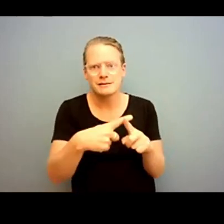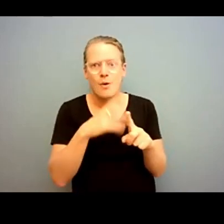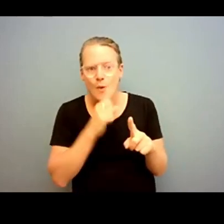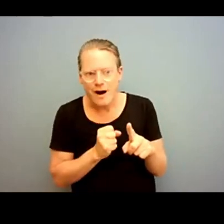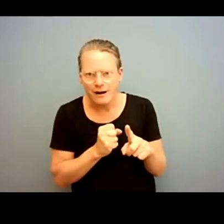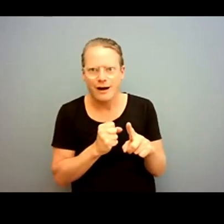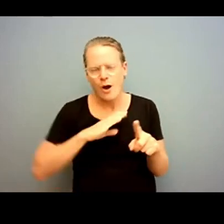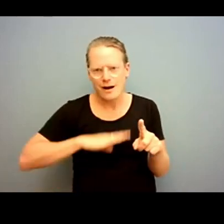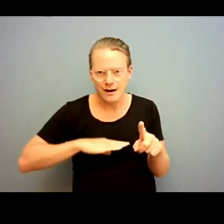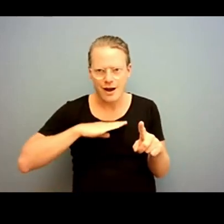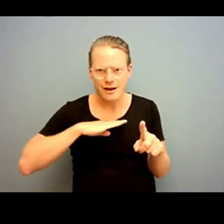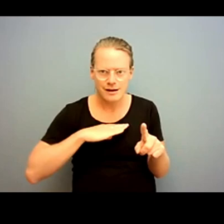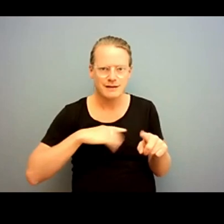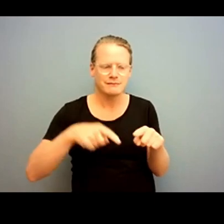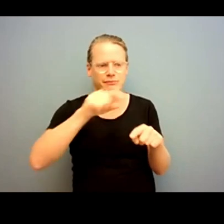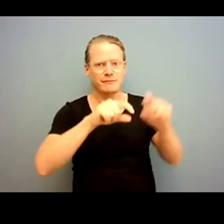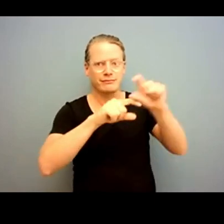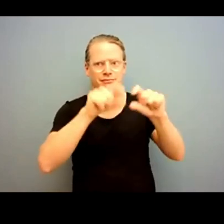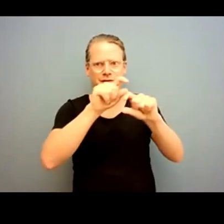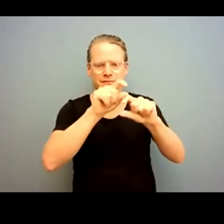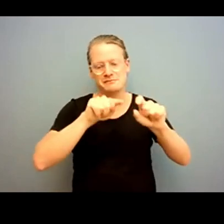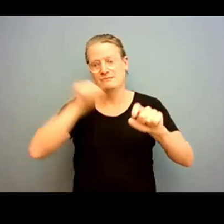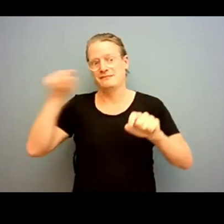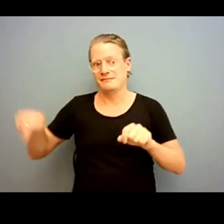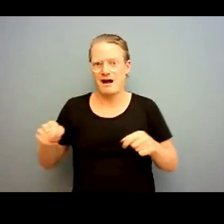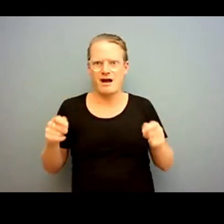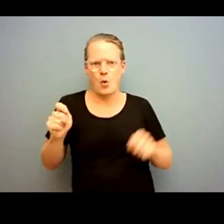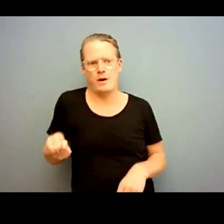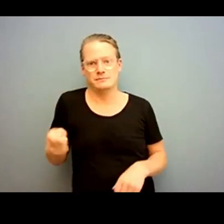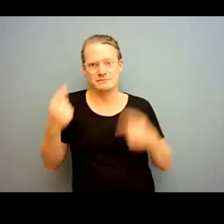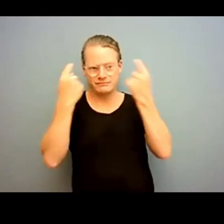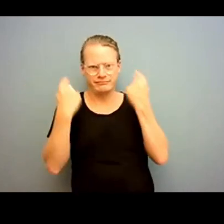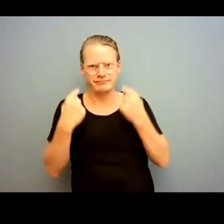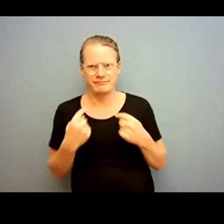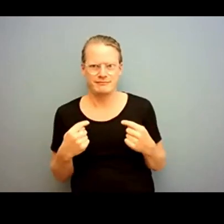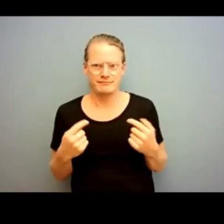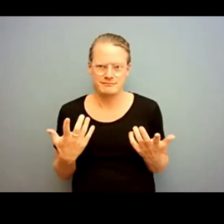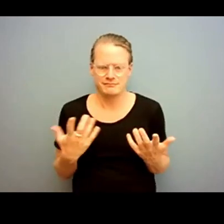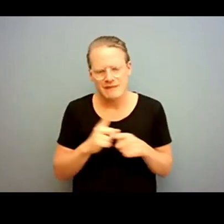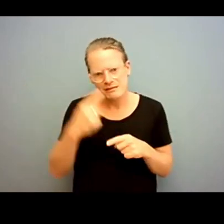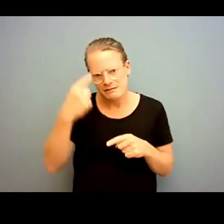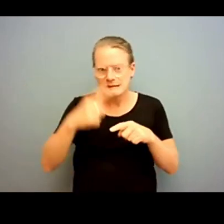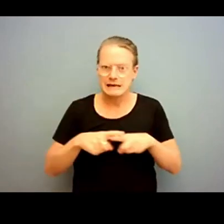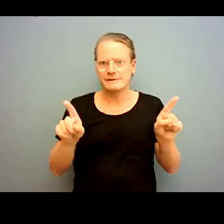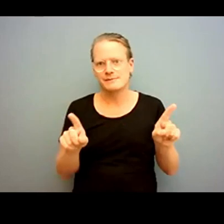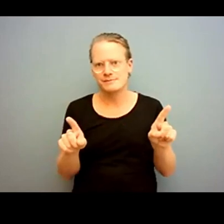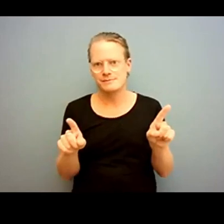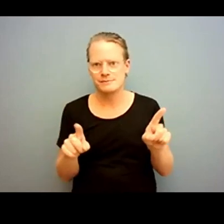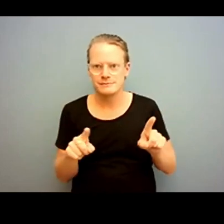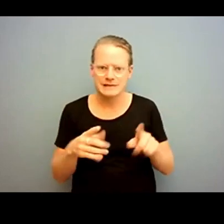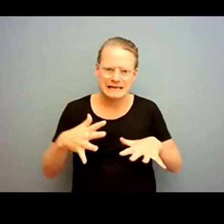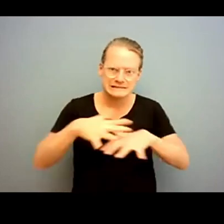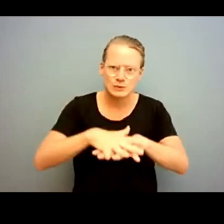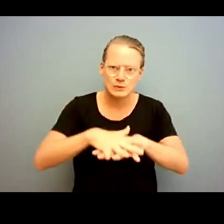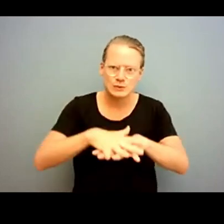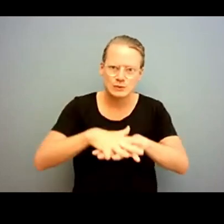tend not to expand on these new theses like cumulative disadvantage. I think